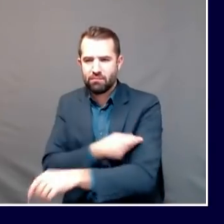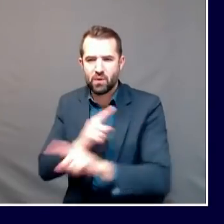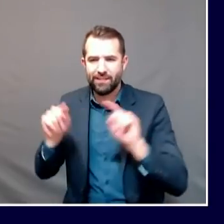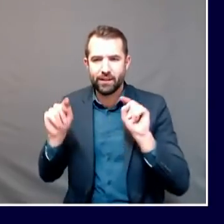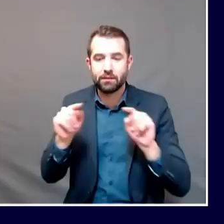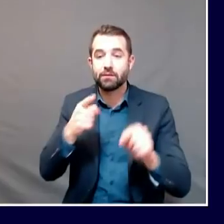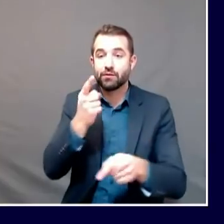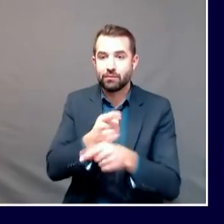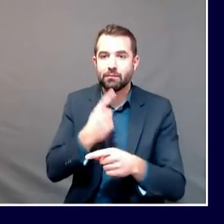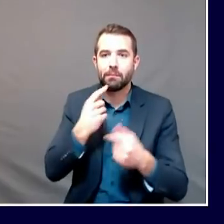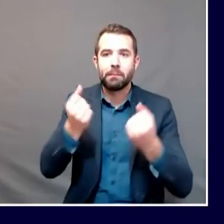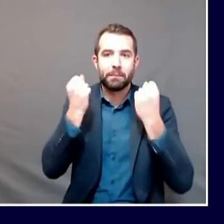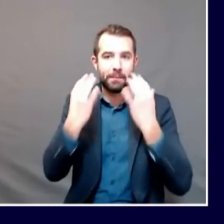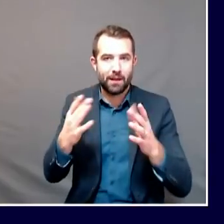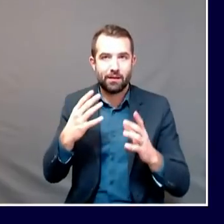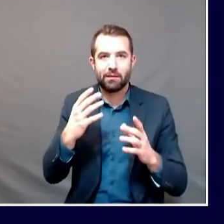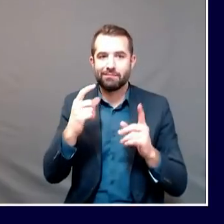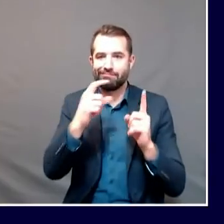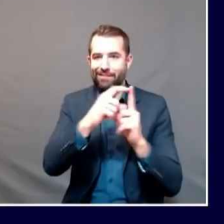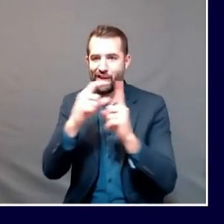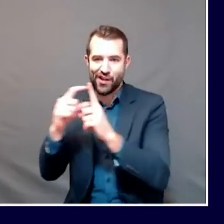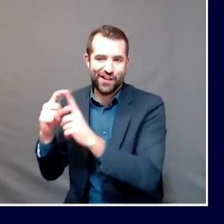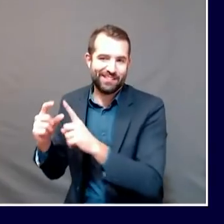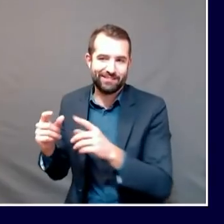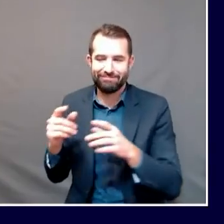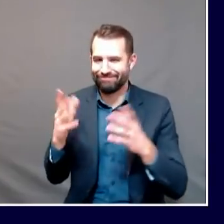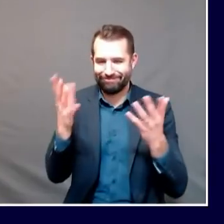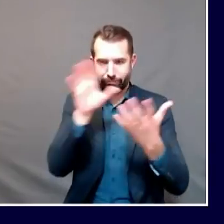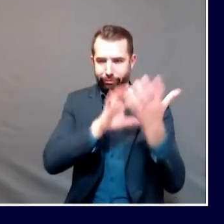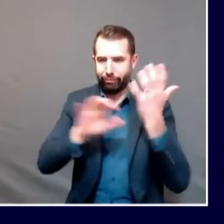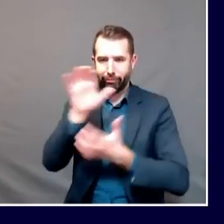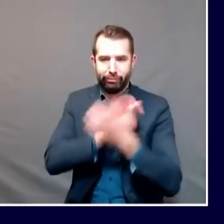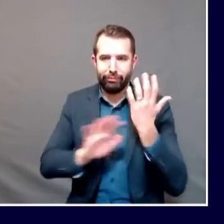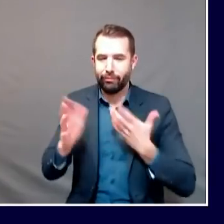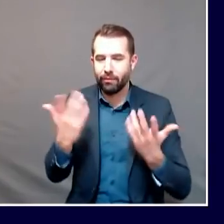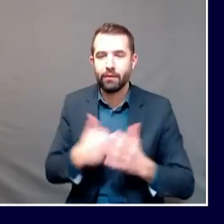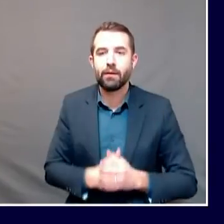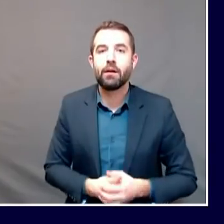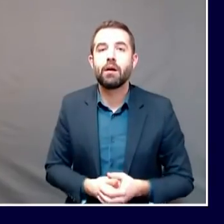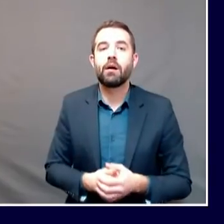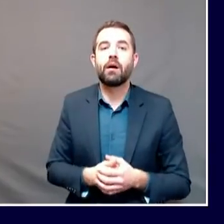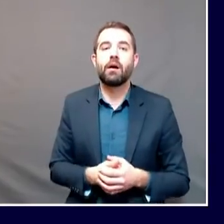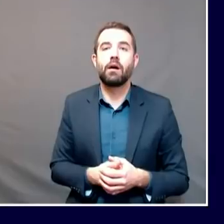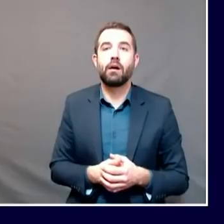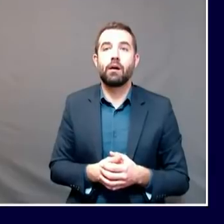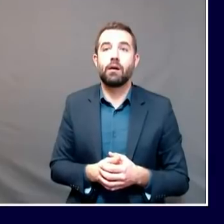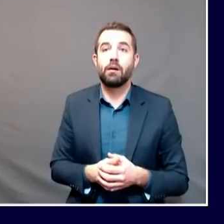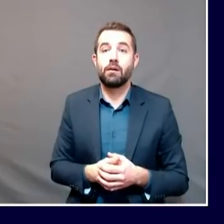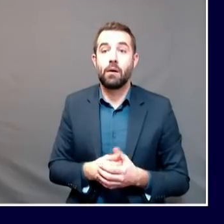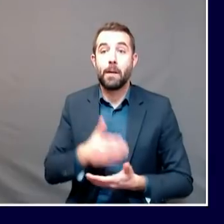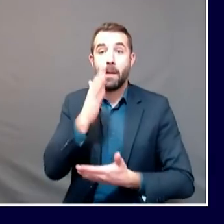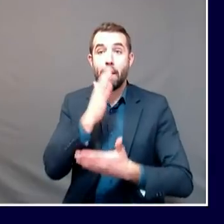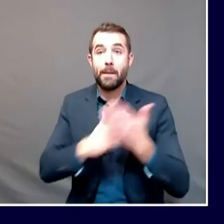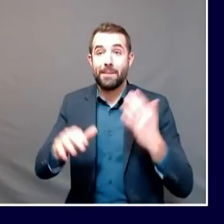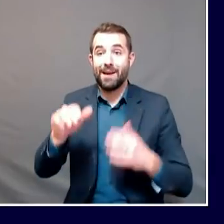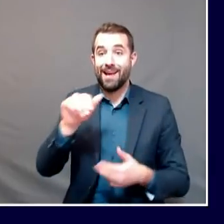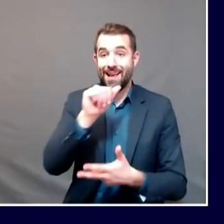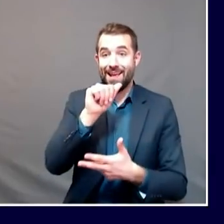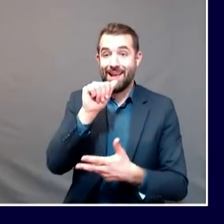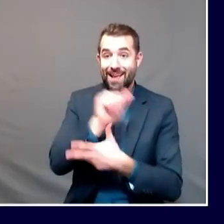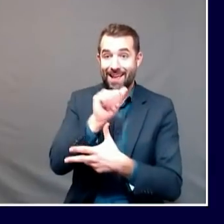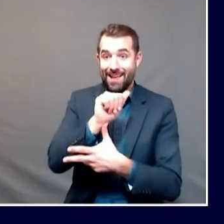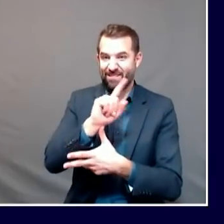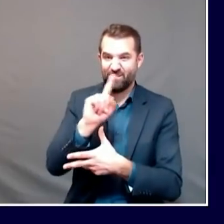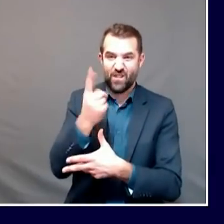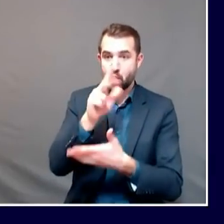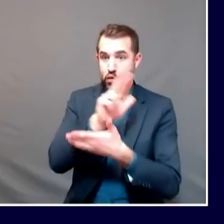of them are interchangeable, some are not. What we're talking about as part of this Part A, this first phase of the